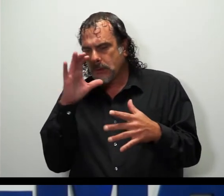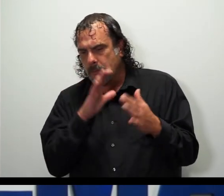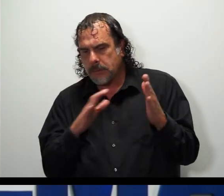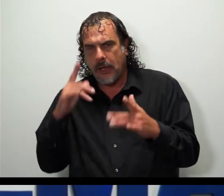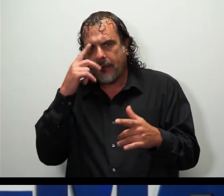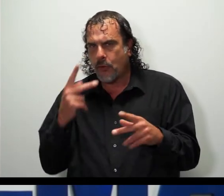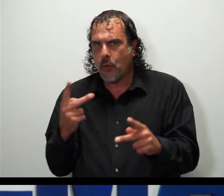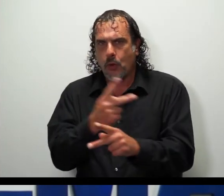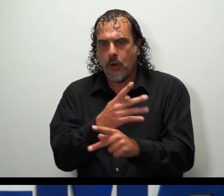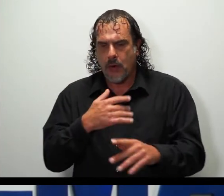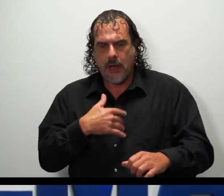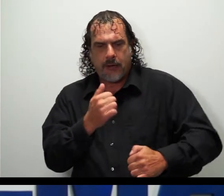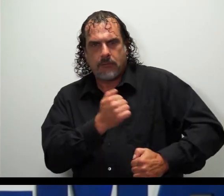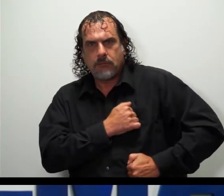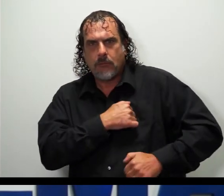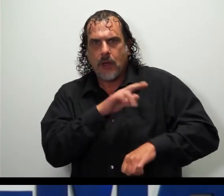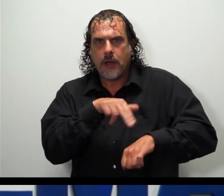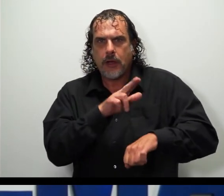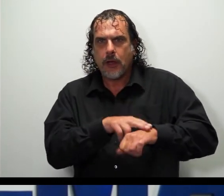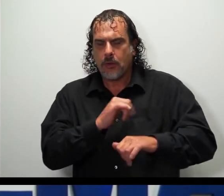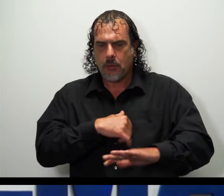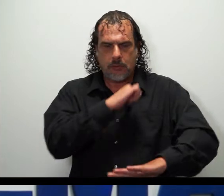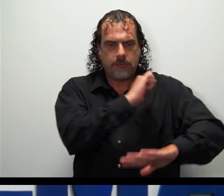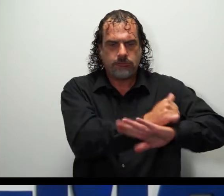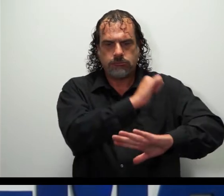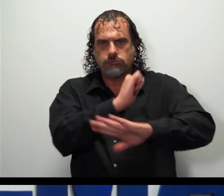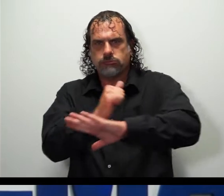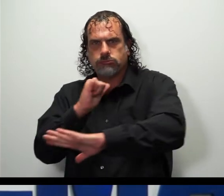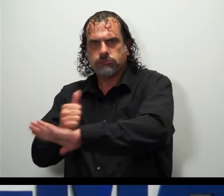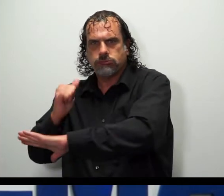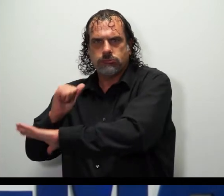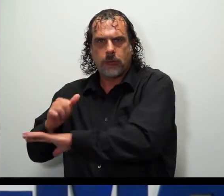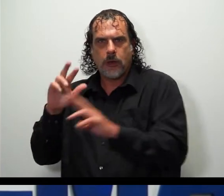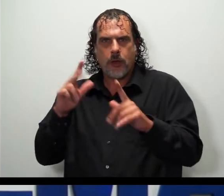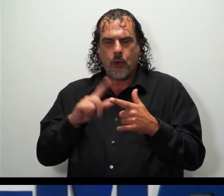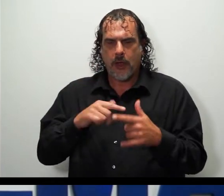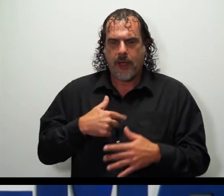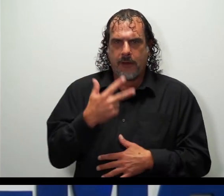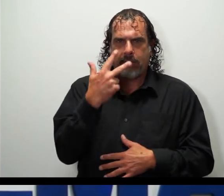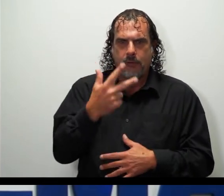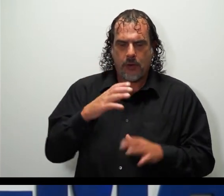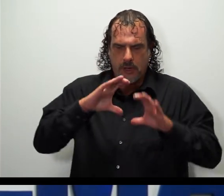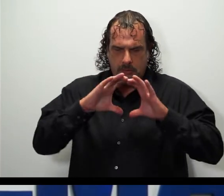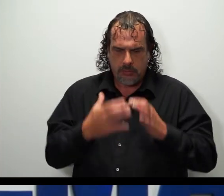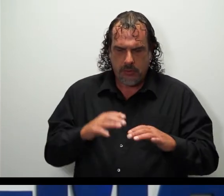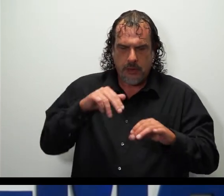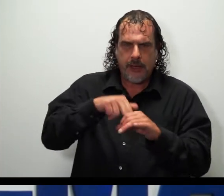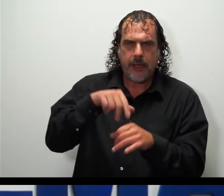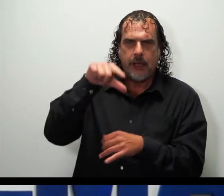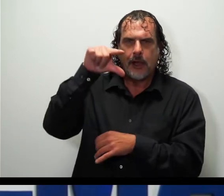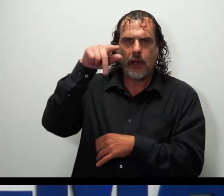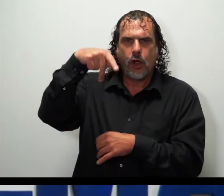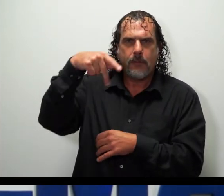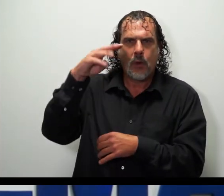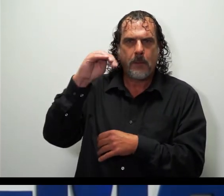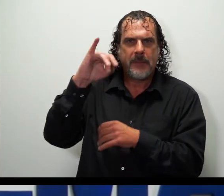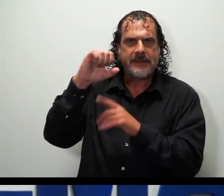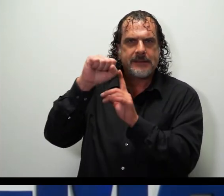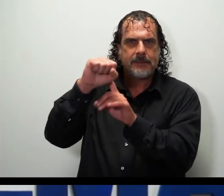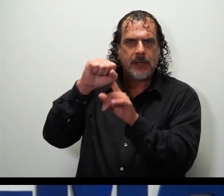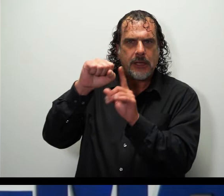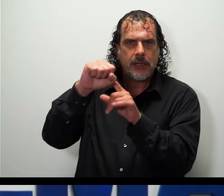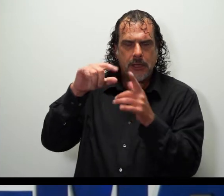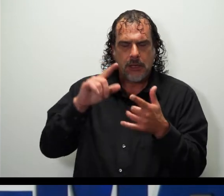got National Guard assets that will be deployed as of tonight. We've got 3 composite teams to be down in Gulfport, Mississippi at the Combat Readiness Training